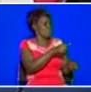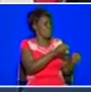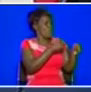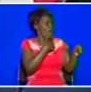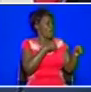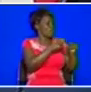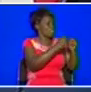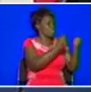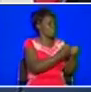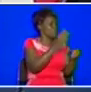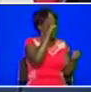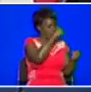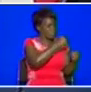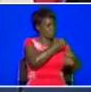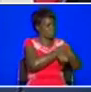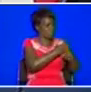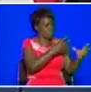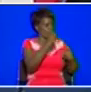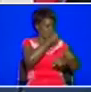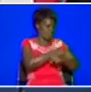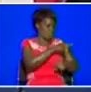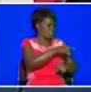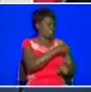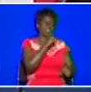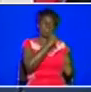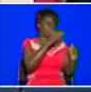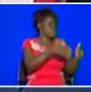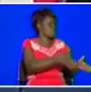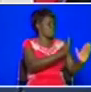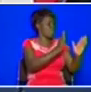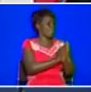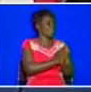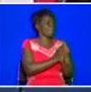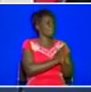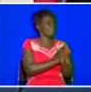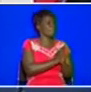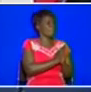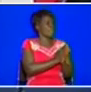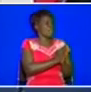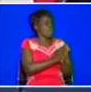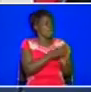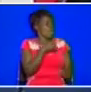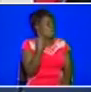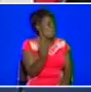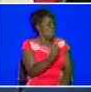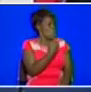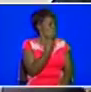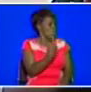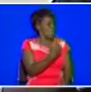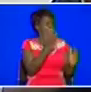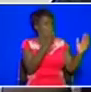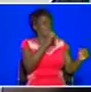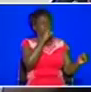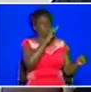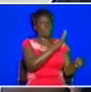so that kids who are missing out school go to school, that's not the way to do it. It is our only big pledge which